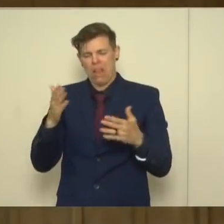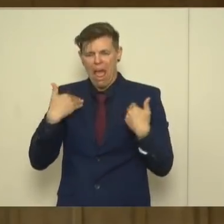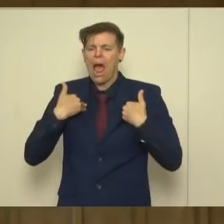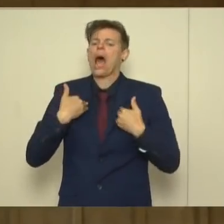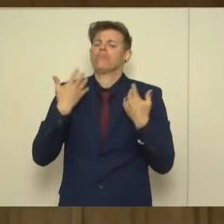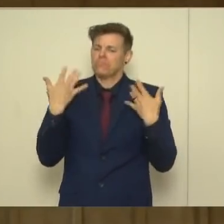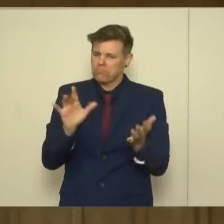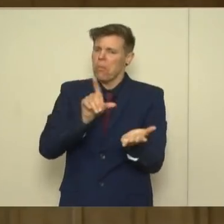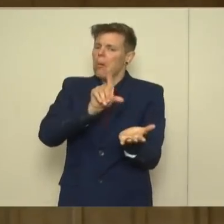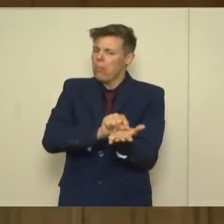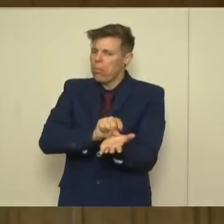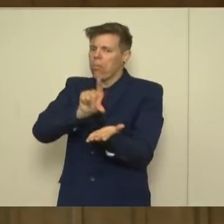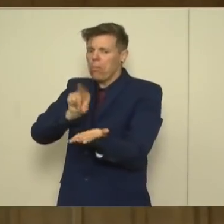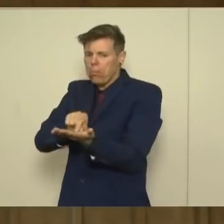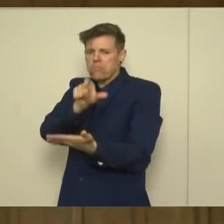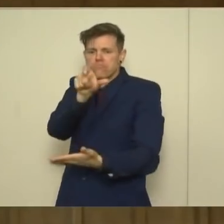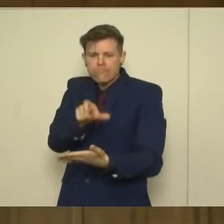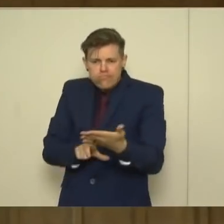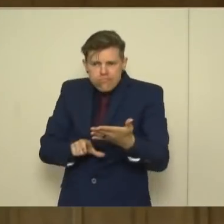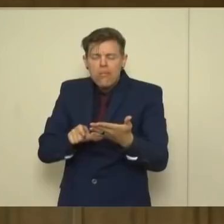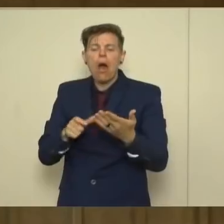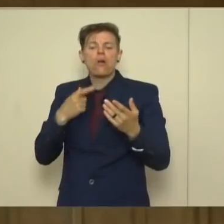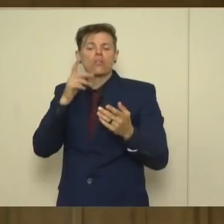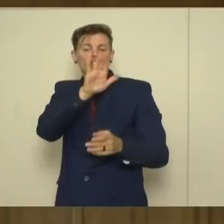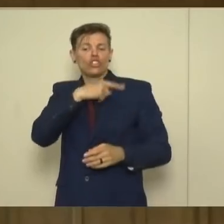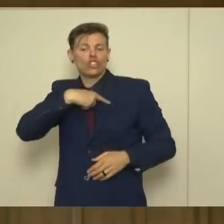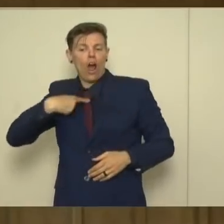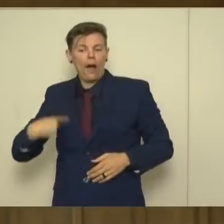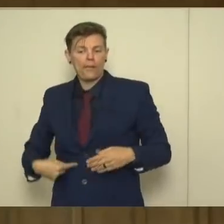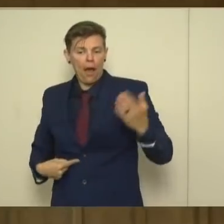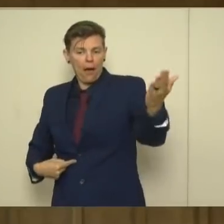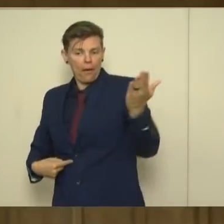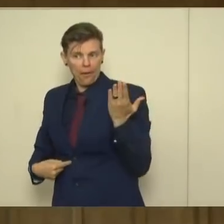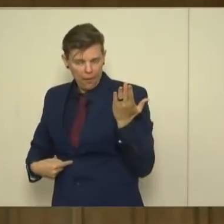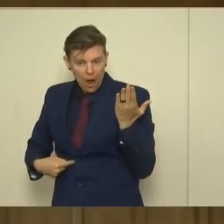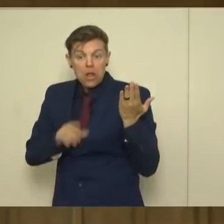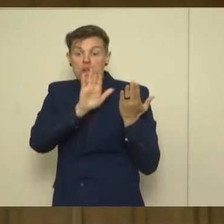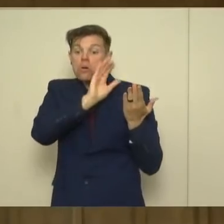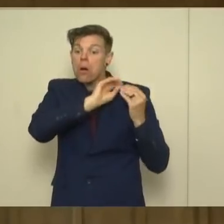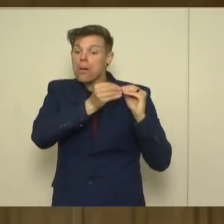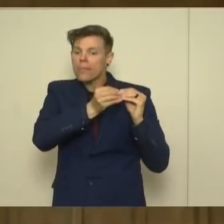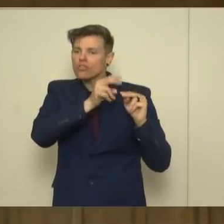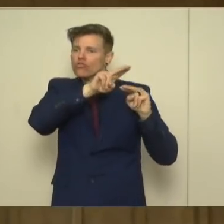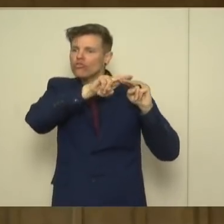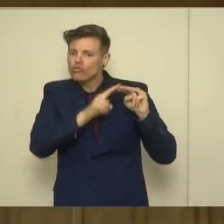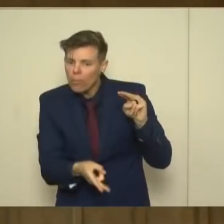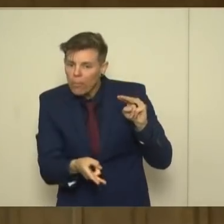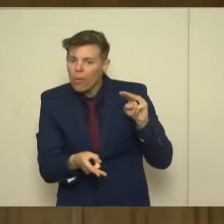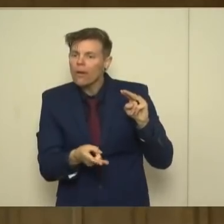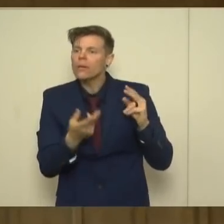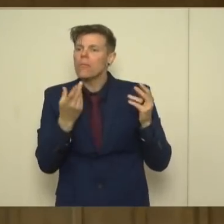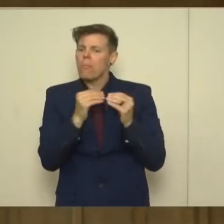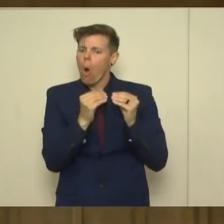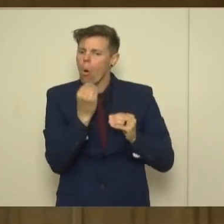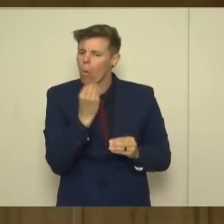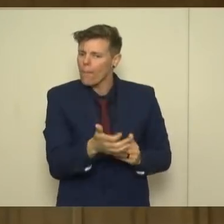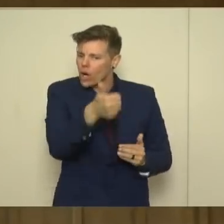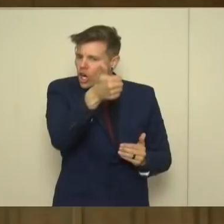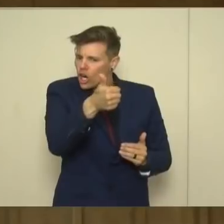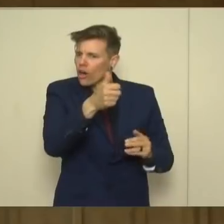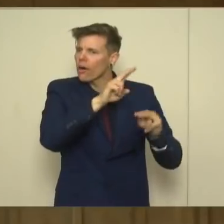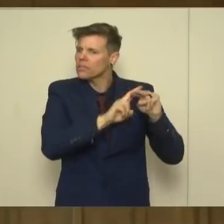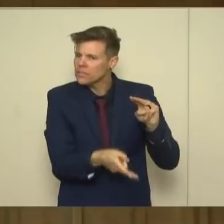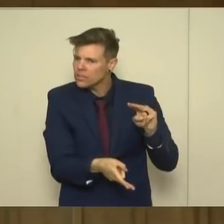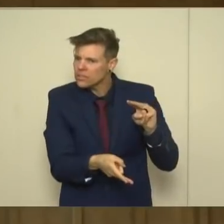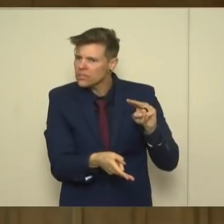from China, for example, that show case counts decline as the weather gets warmer, but They got their pandemic in